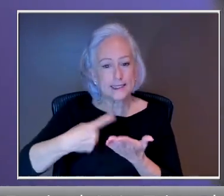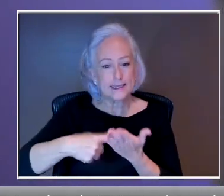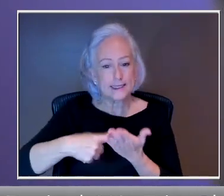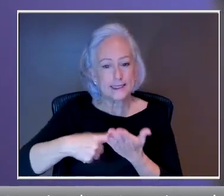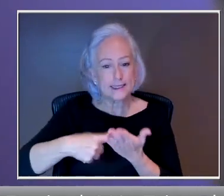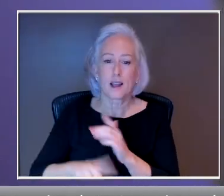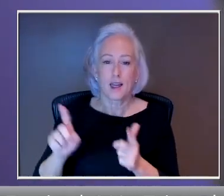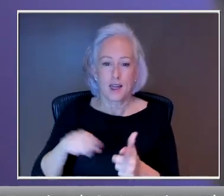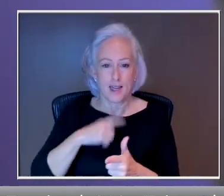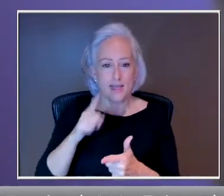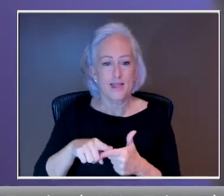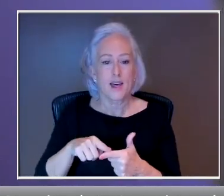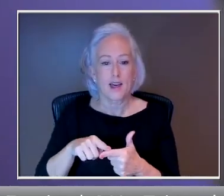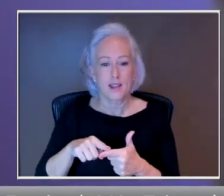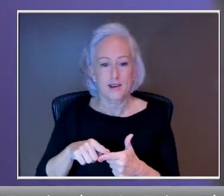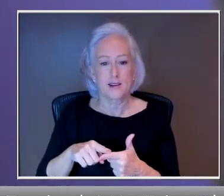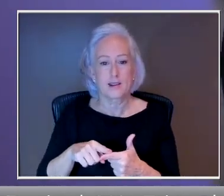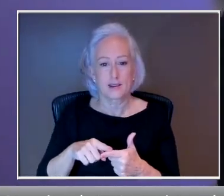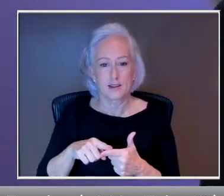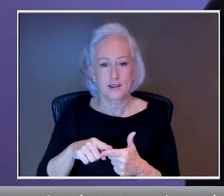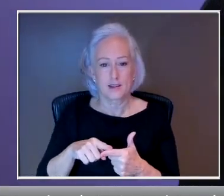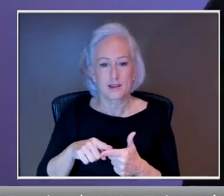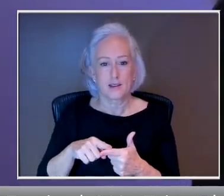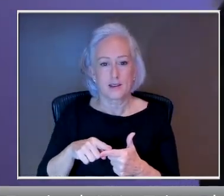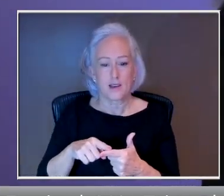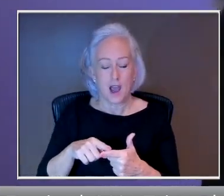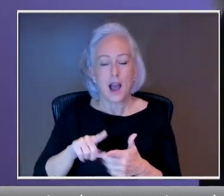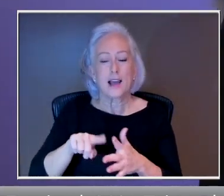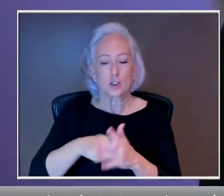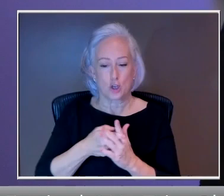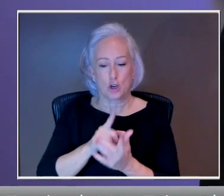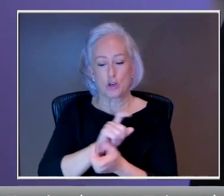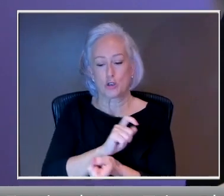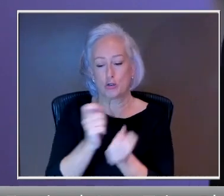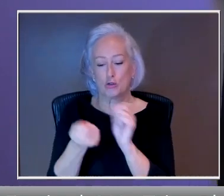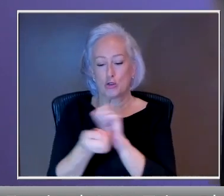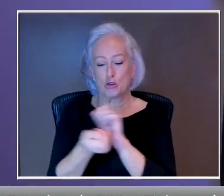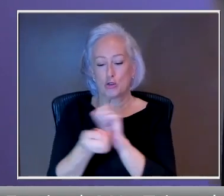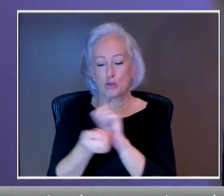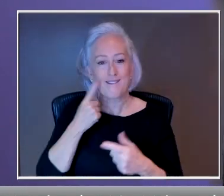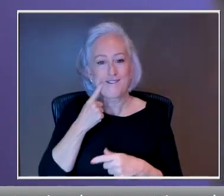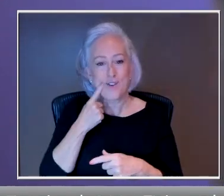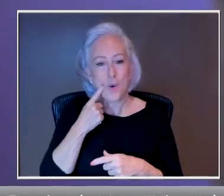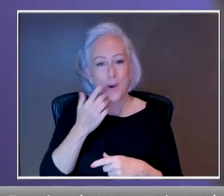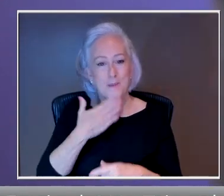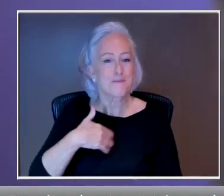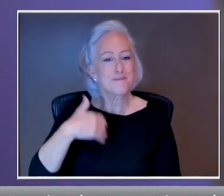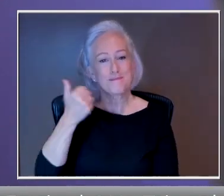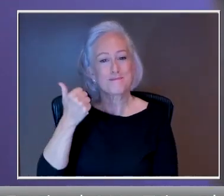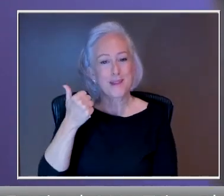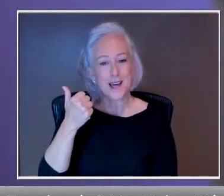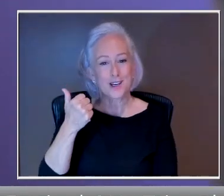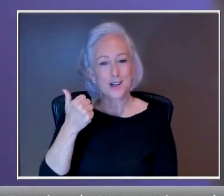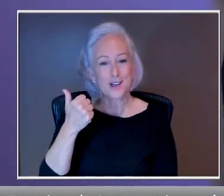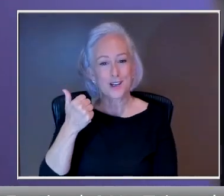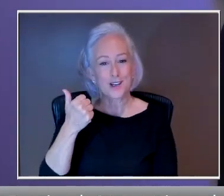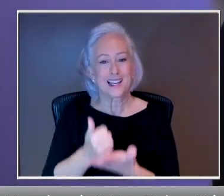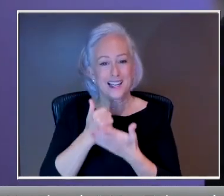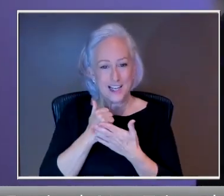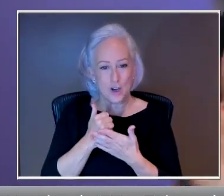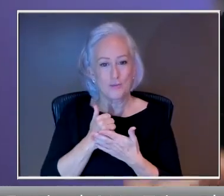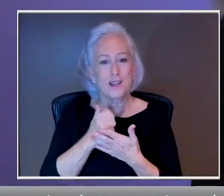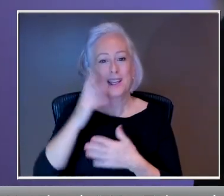the beginning of changing my life for the better. And I think it was also the beginning of me going through a journey of